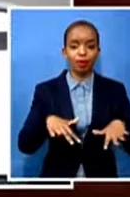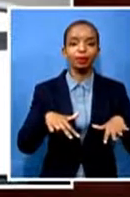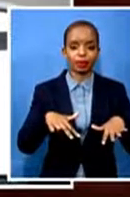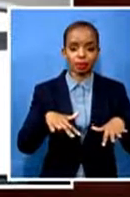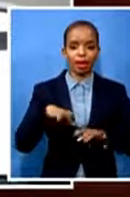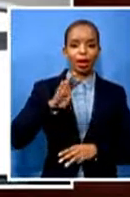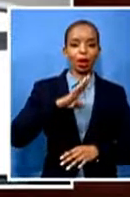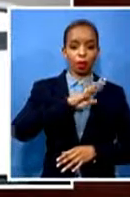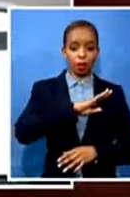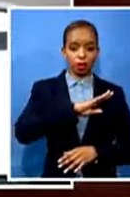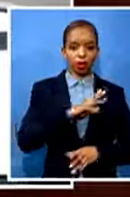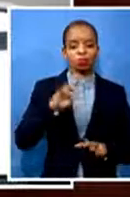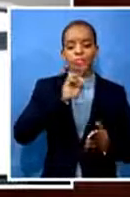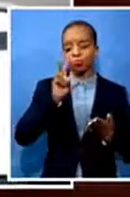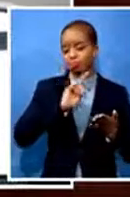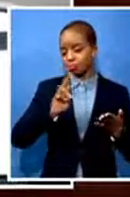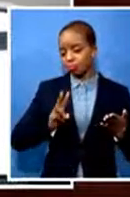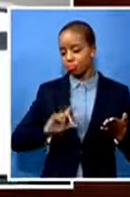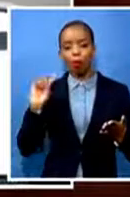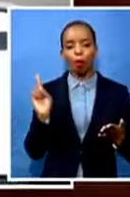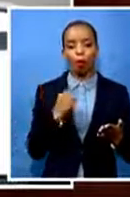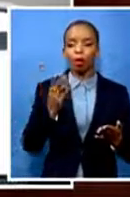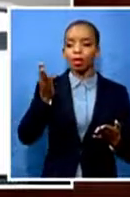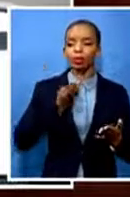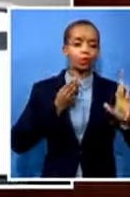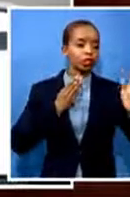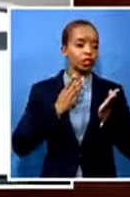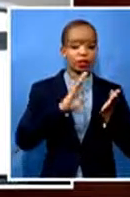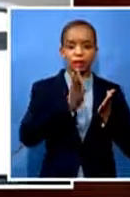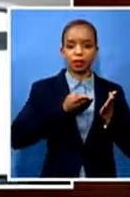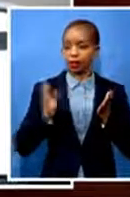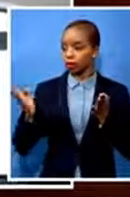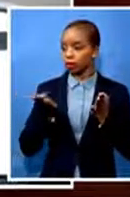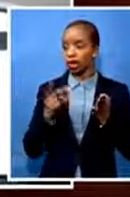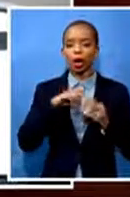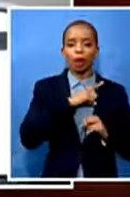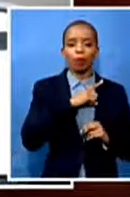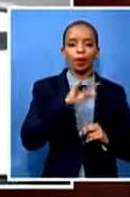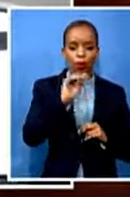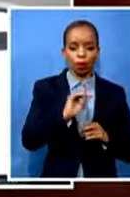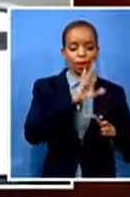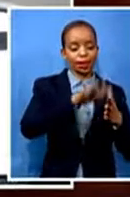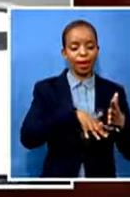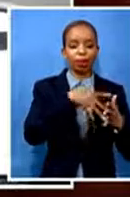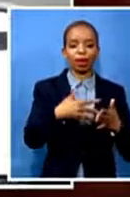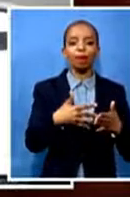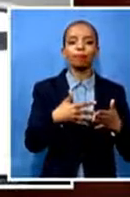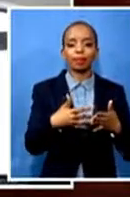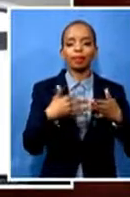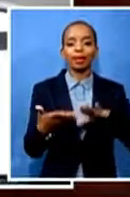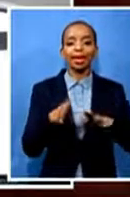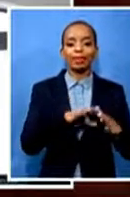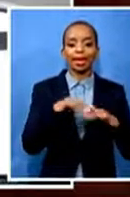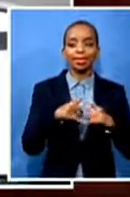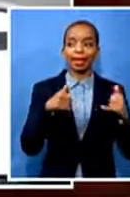given the time frame that the deadline for the submissions is the 31st